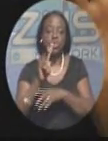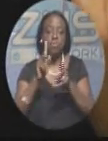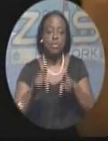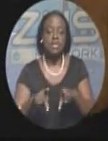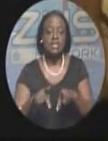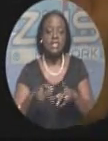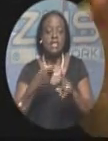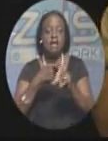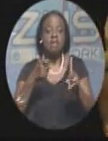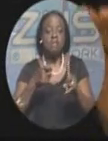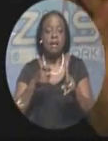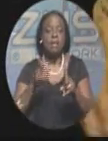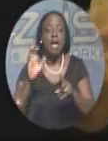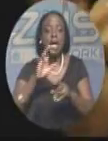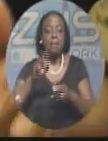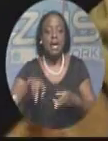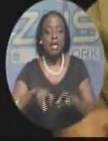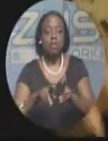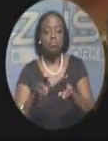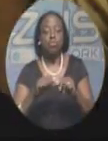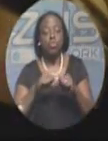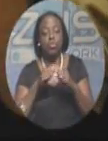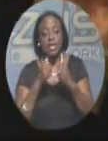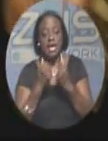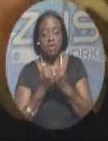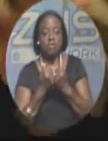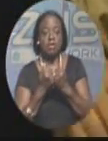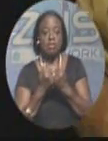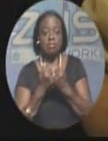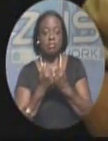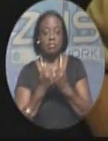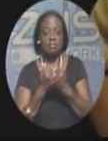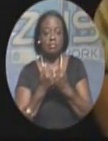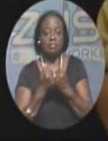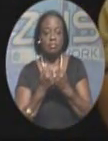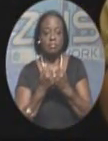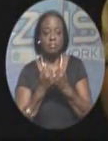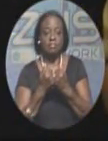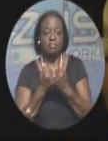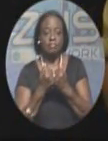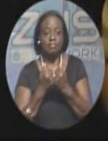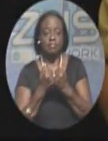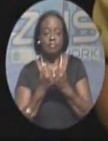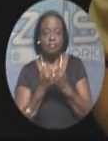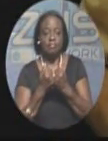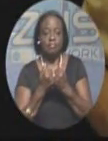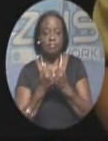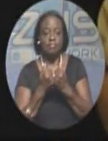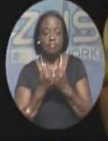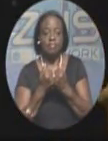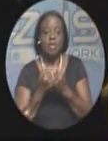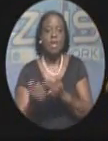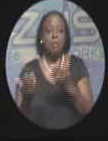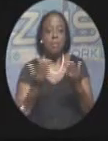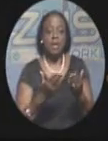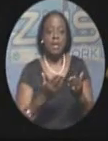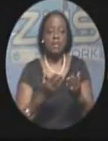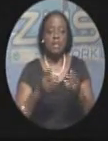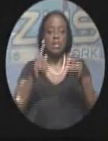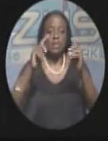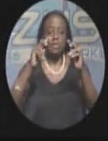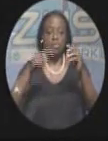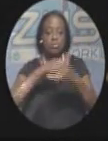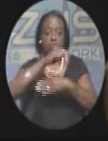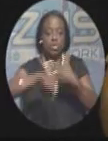area, the basic pastel gardens, that Summer Haven area, bringing that to a total of about